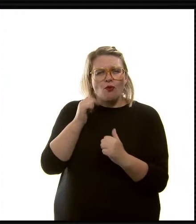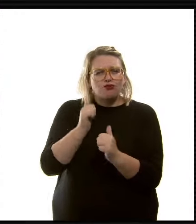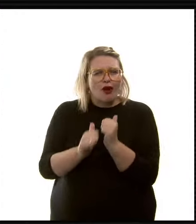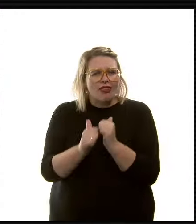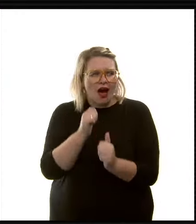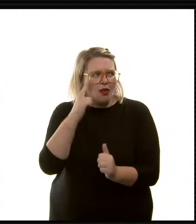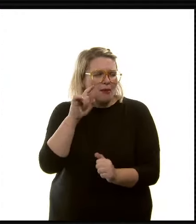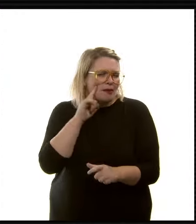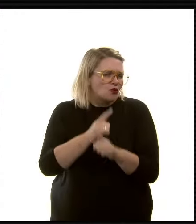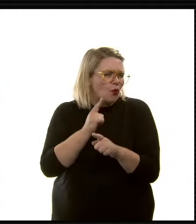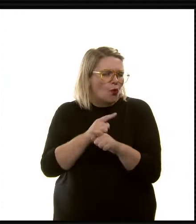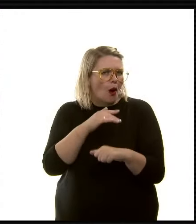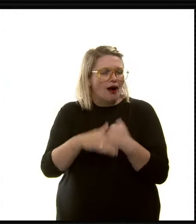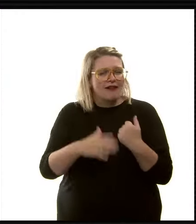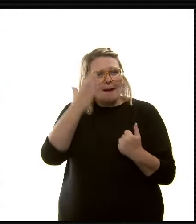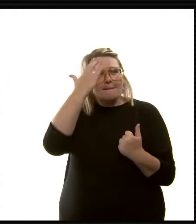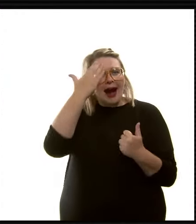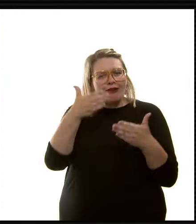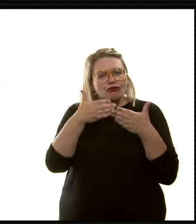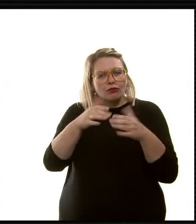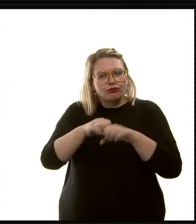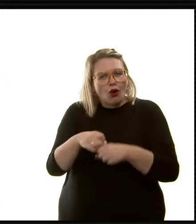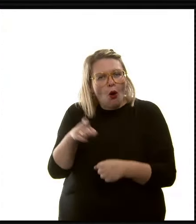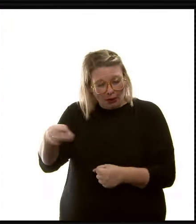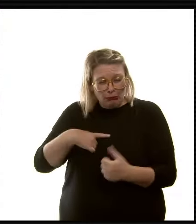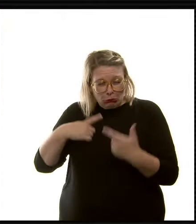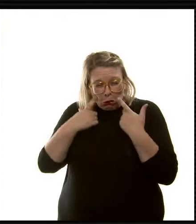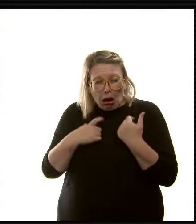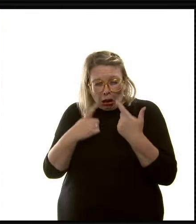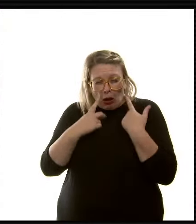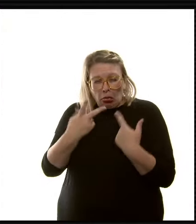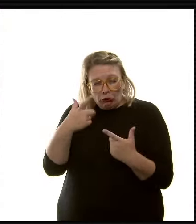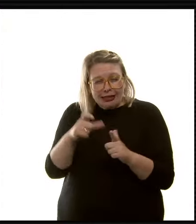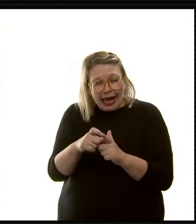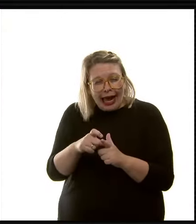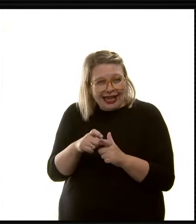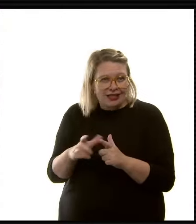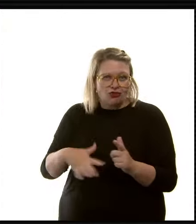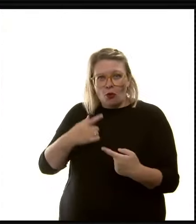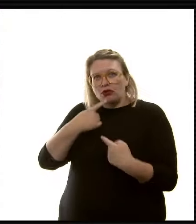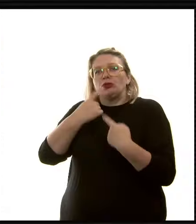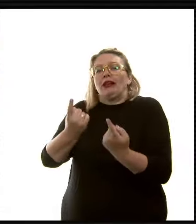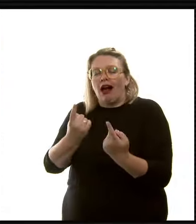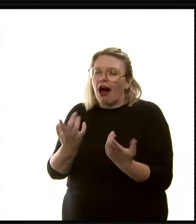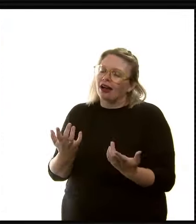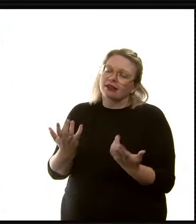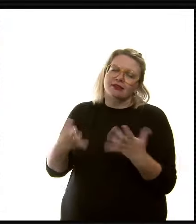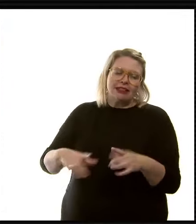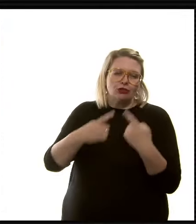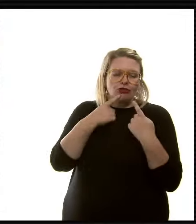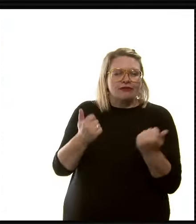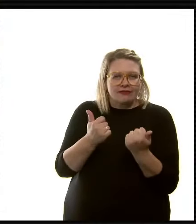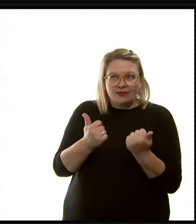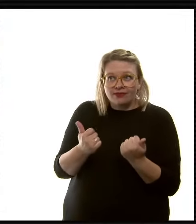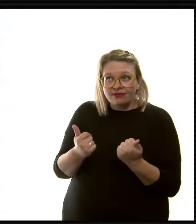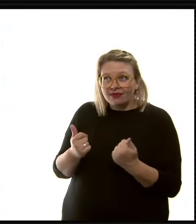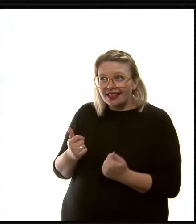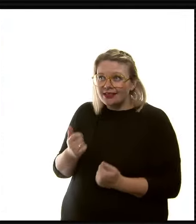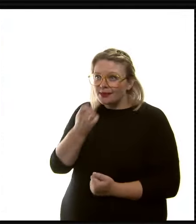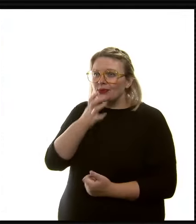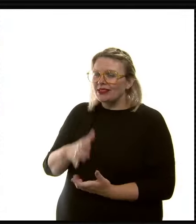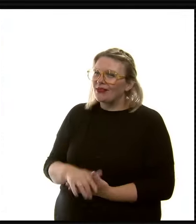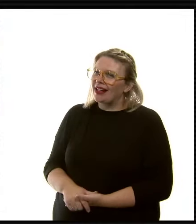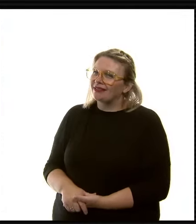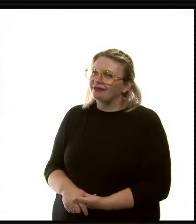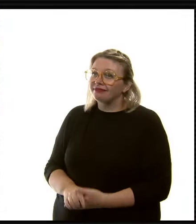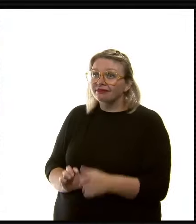broke my pirate ship and I cried for 3 days, but it's... Well, you just told it now, didn't you? Yeah, I don't know why I'm bringing that up. And now your house is a sitcom set. It's beautiful. Sort of.